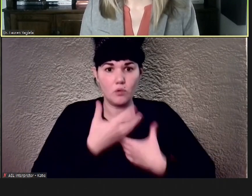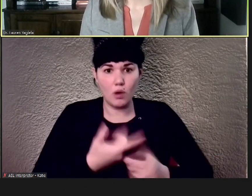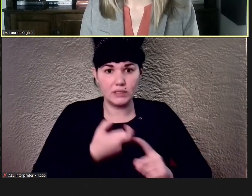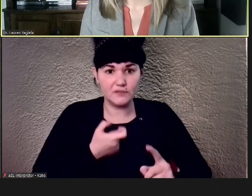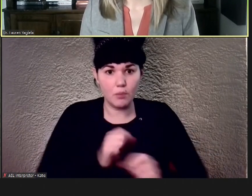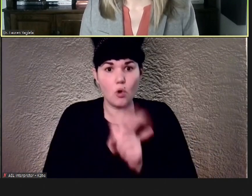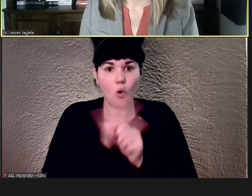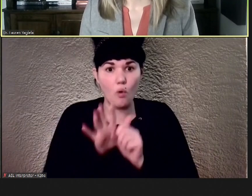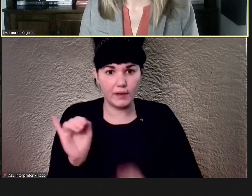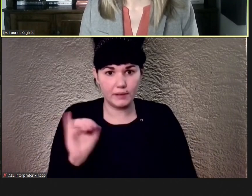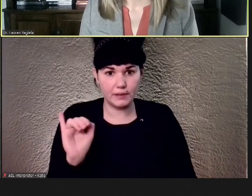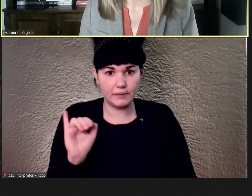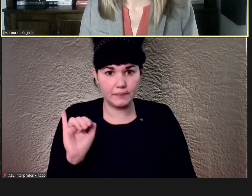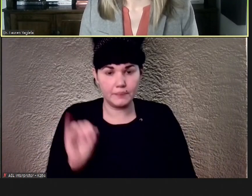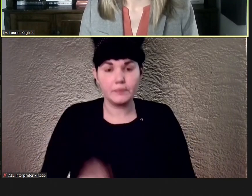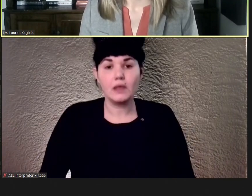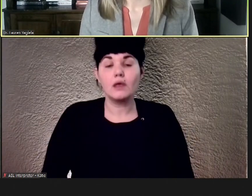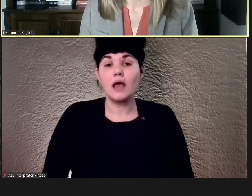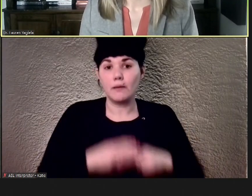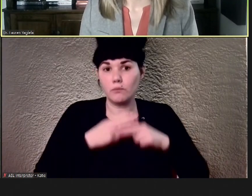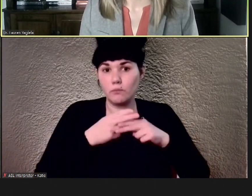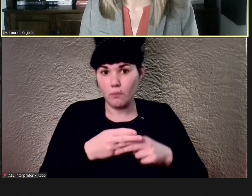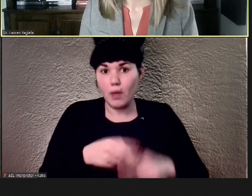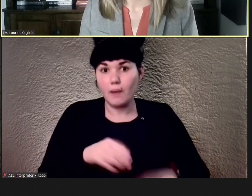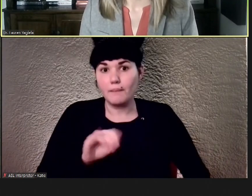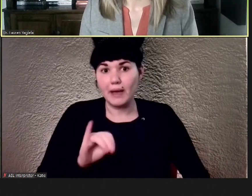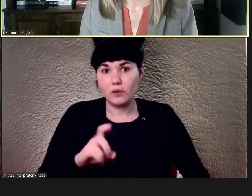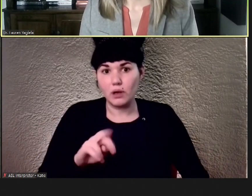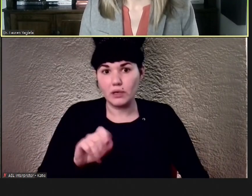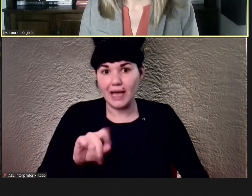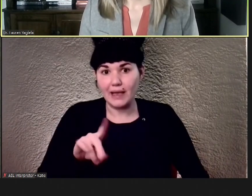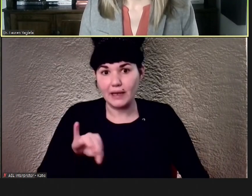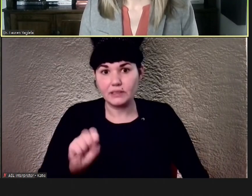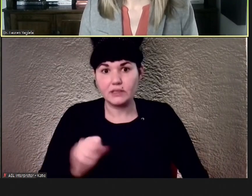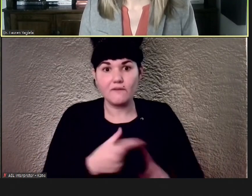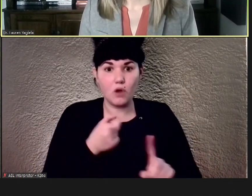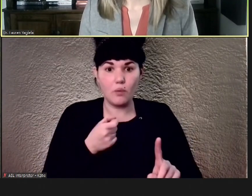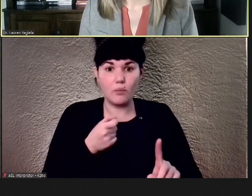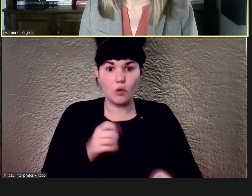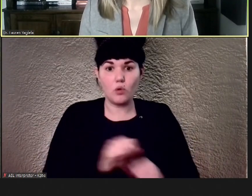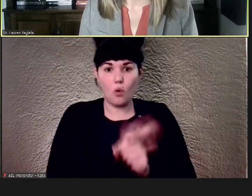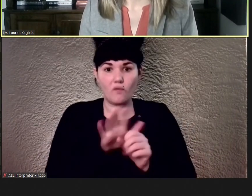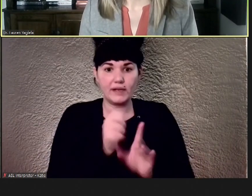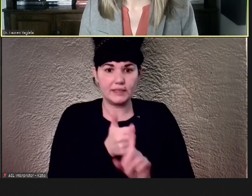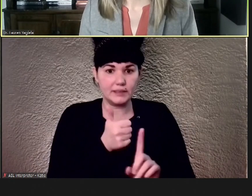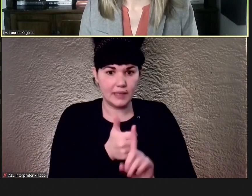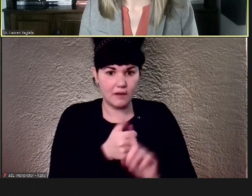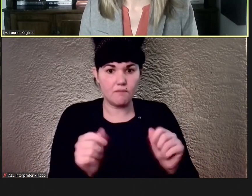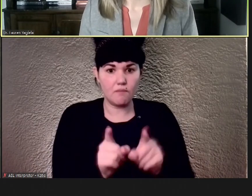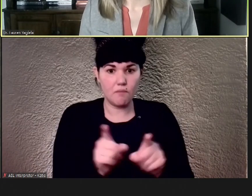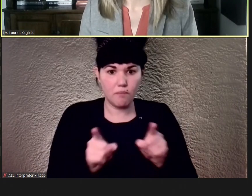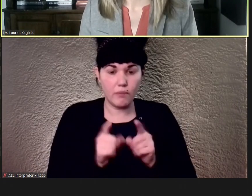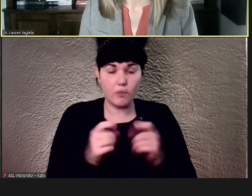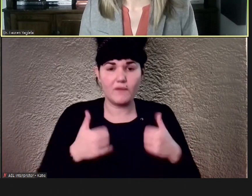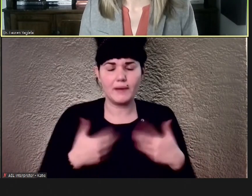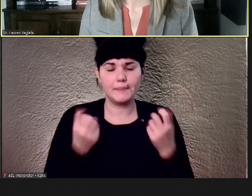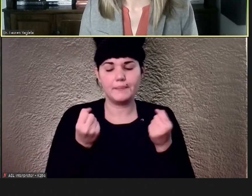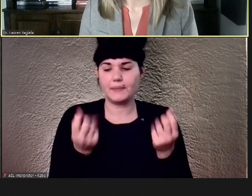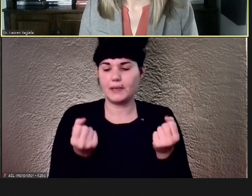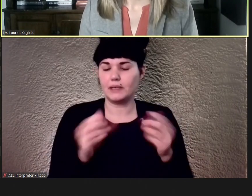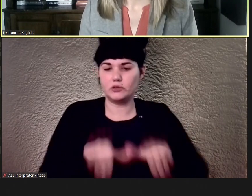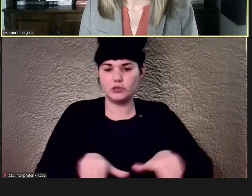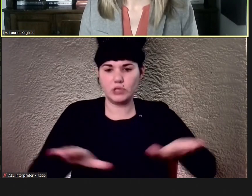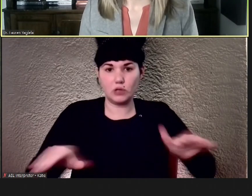to myocarditis caused by the COVID virus itself. Additionally, we've had numerous children develop a condition